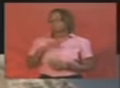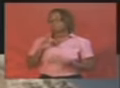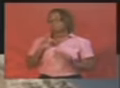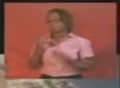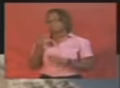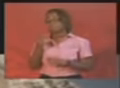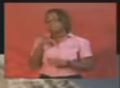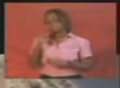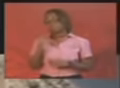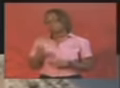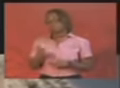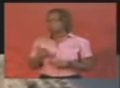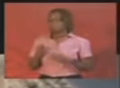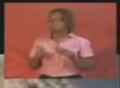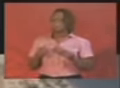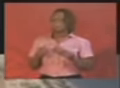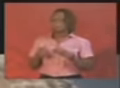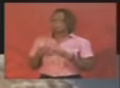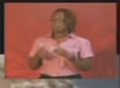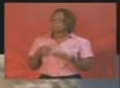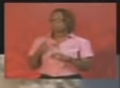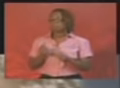regarding the COVID-19 public health